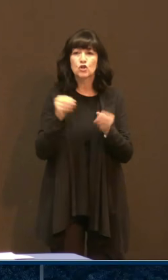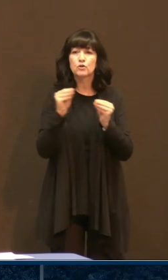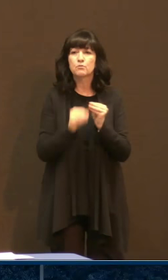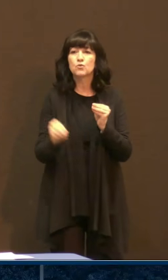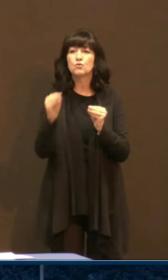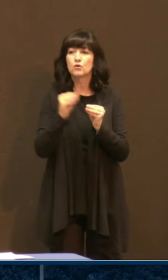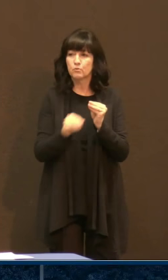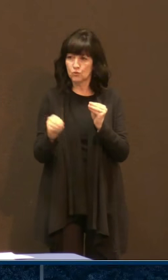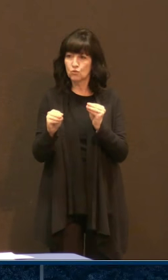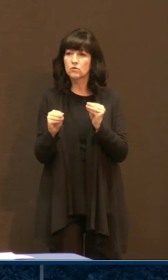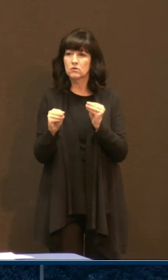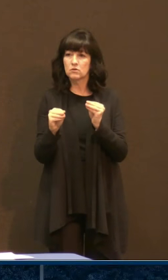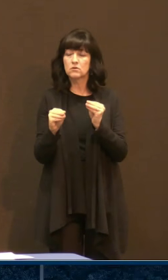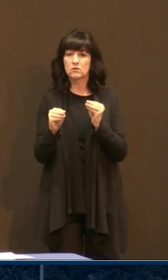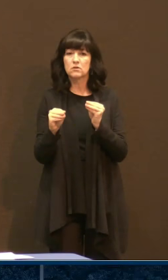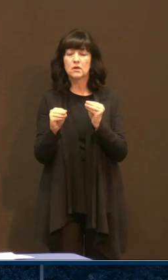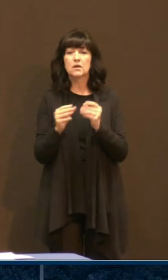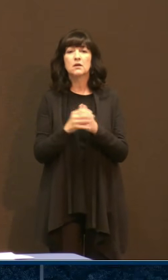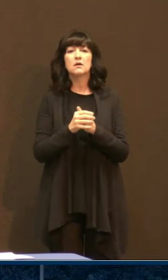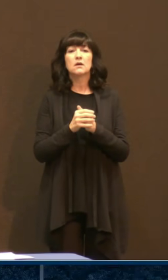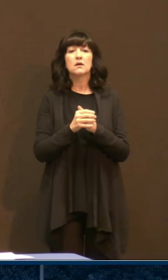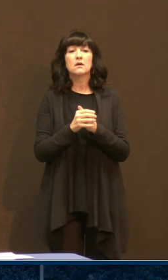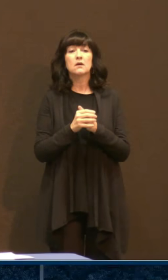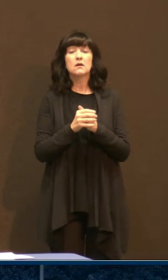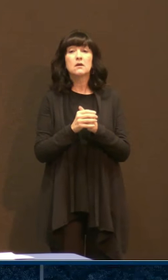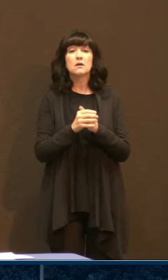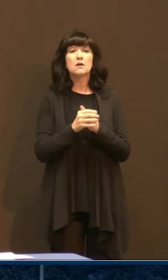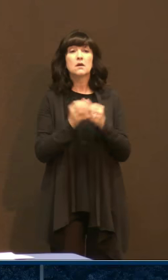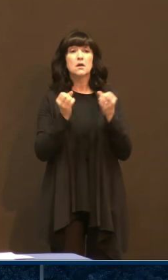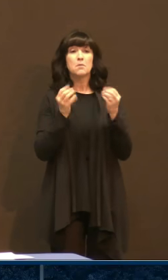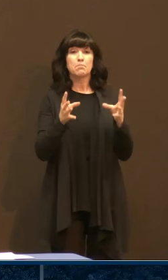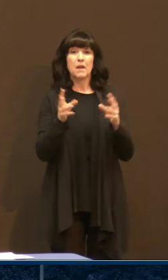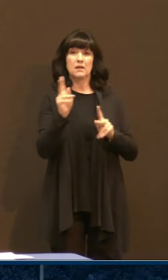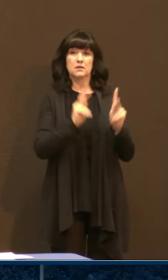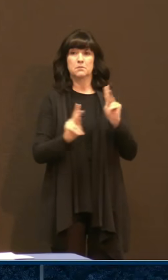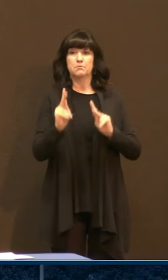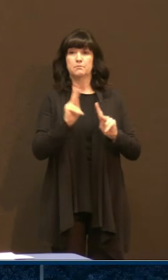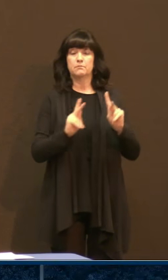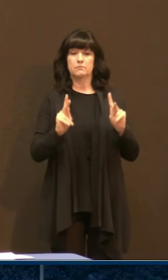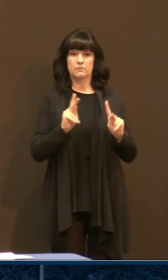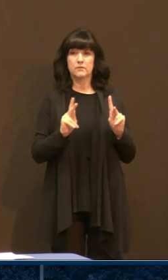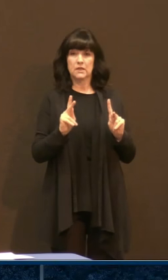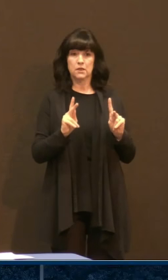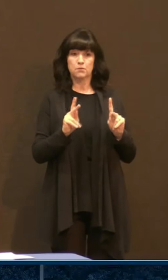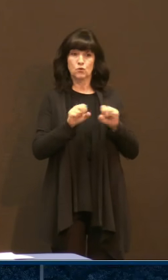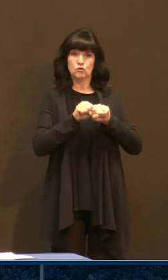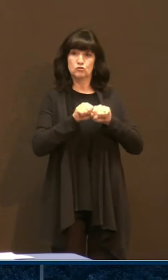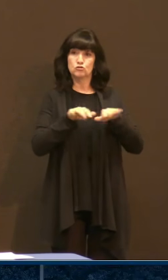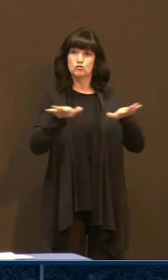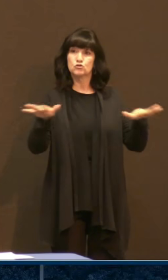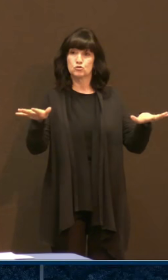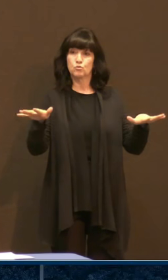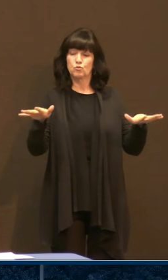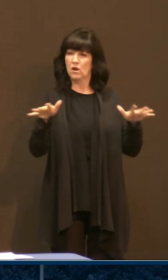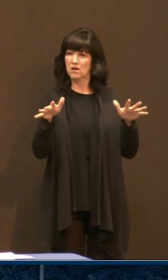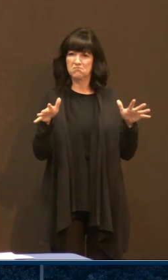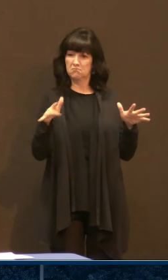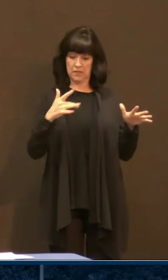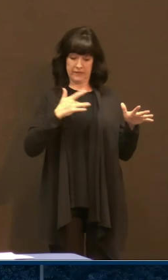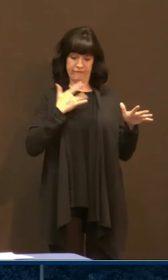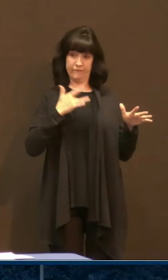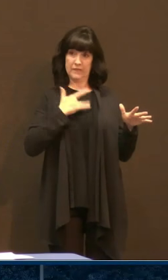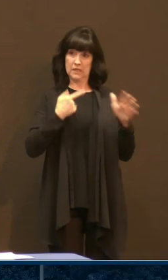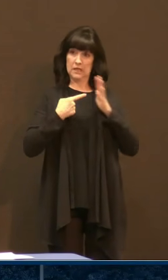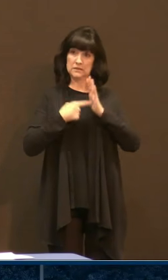is that asymptomatic spread of this virus is so much more common and prevalent